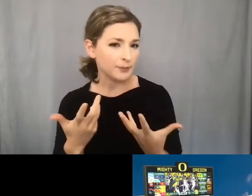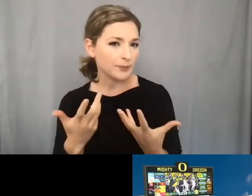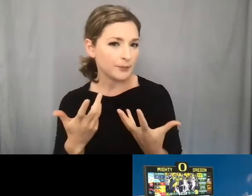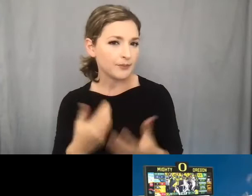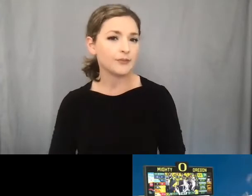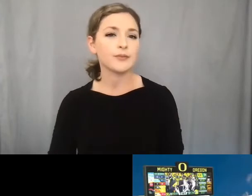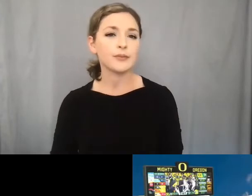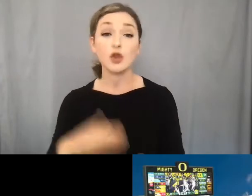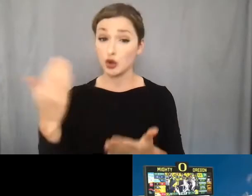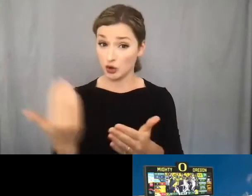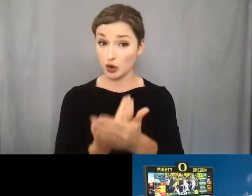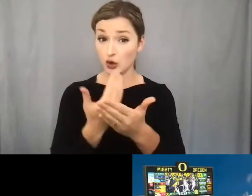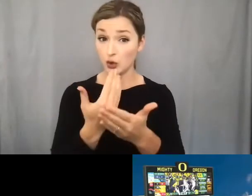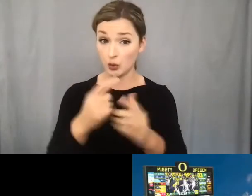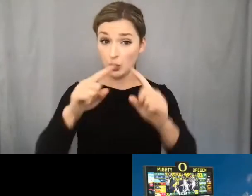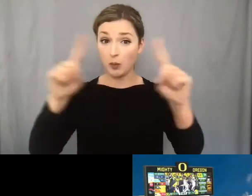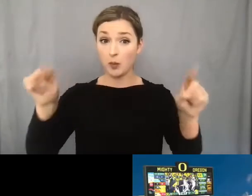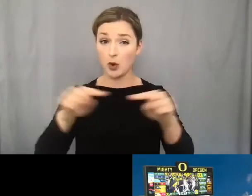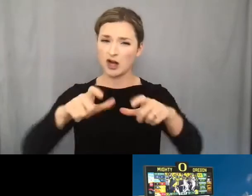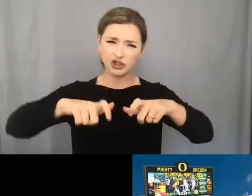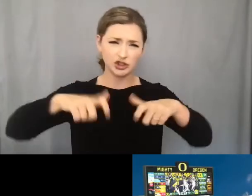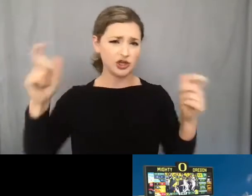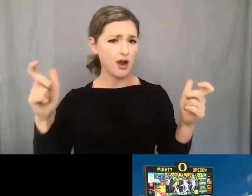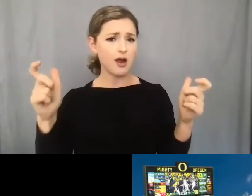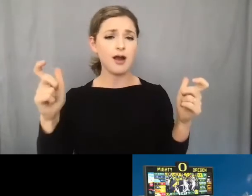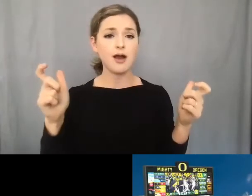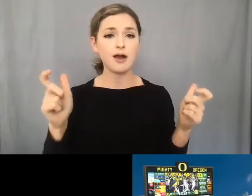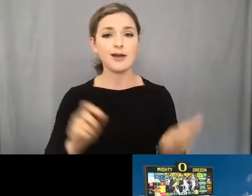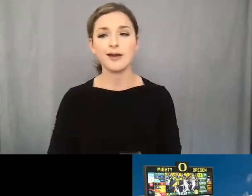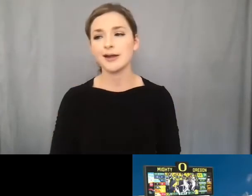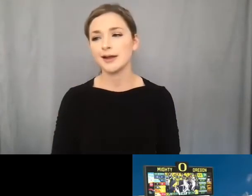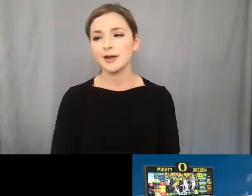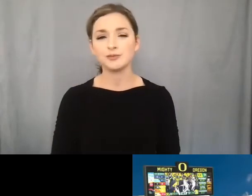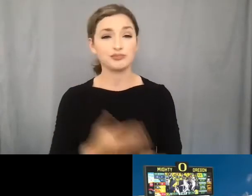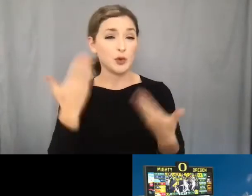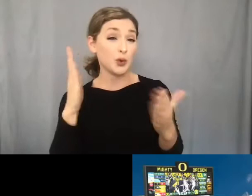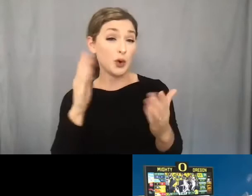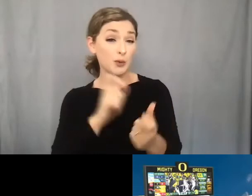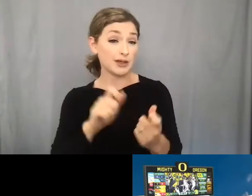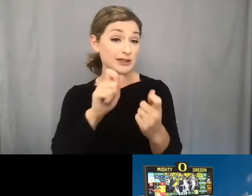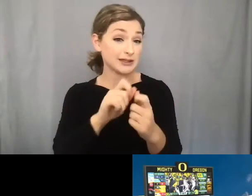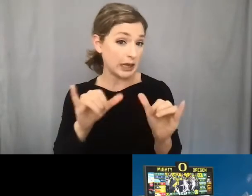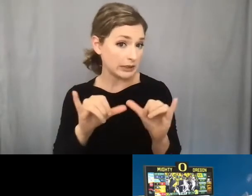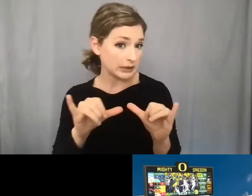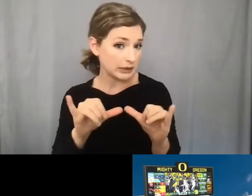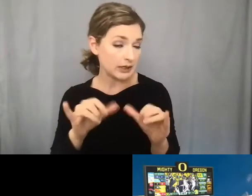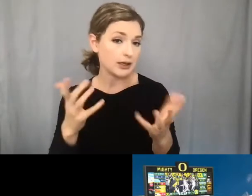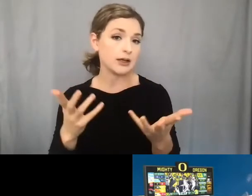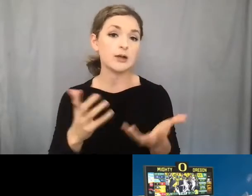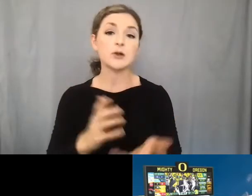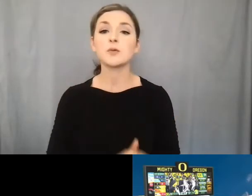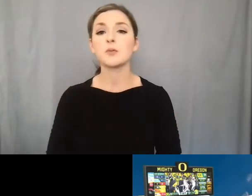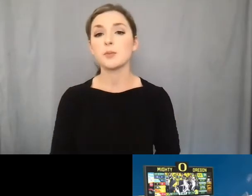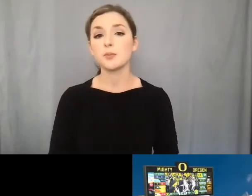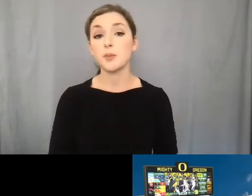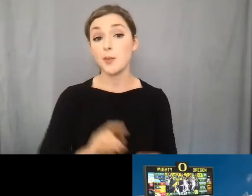new scoreboard is huge, though. It's I don't know the exact measurements, but it's looking